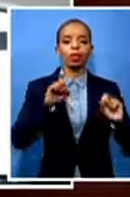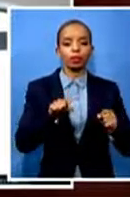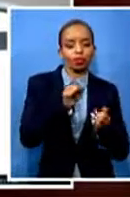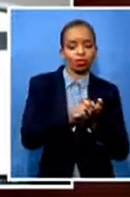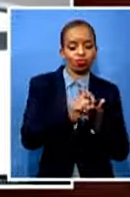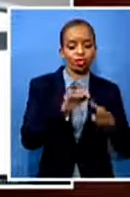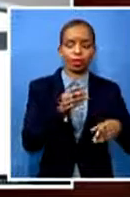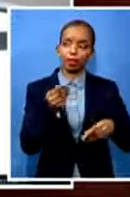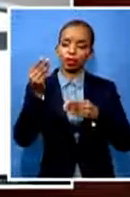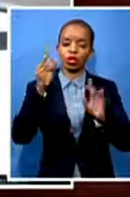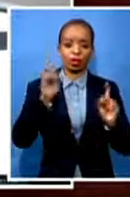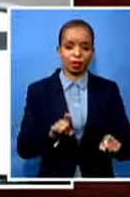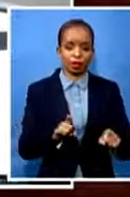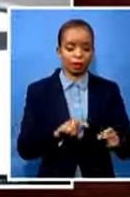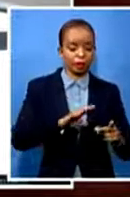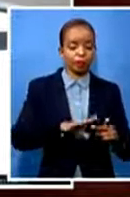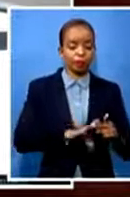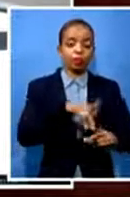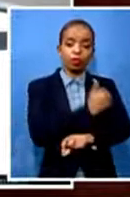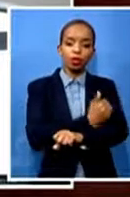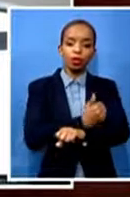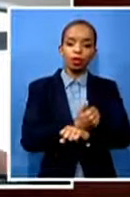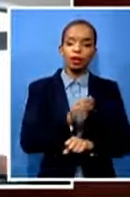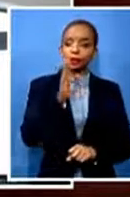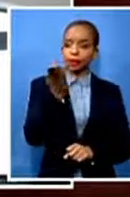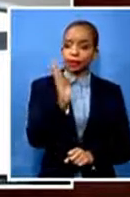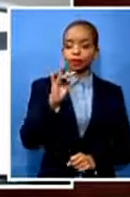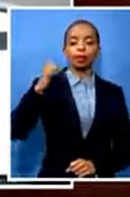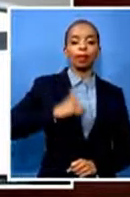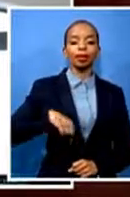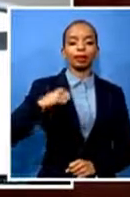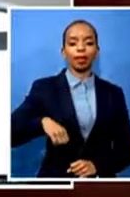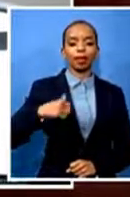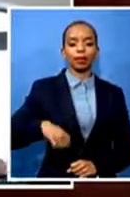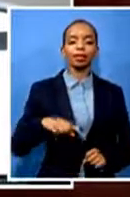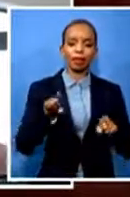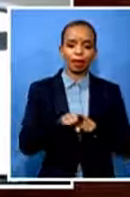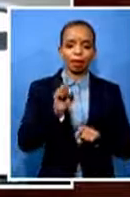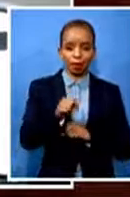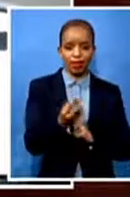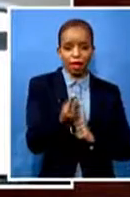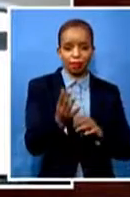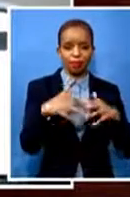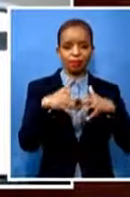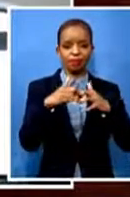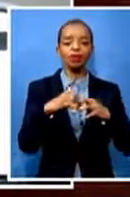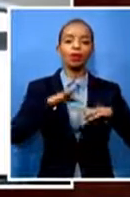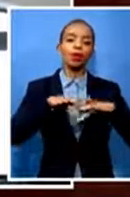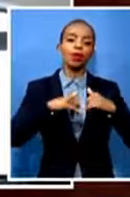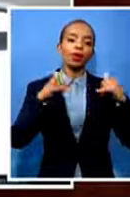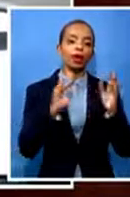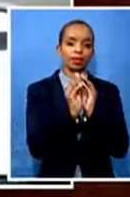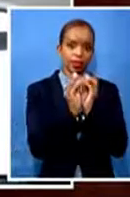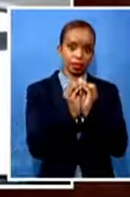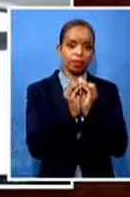have visual meetings. But coming back to what you were asking, we are still within the time